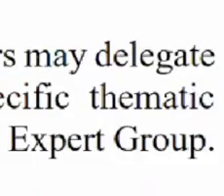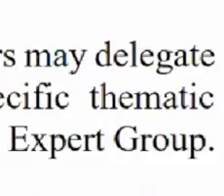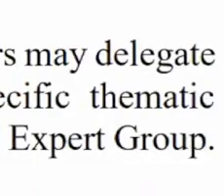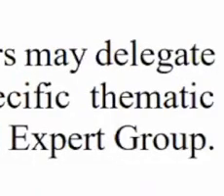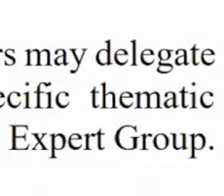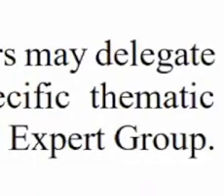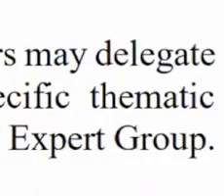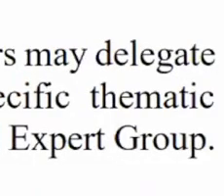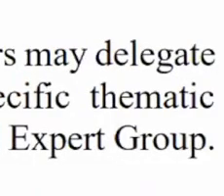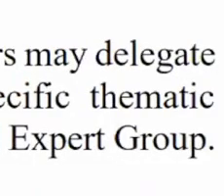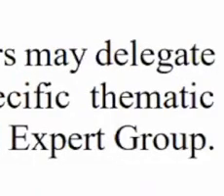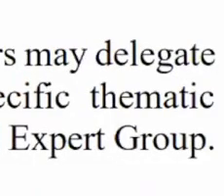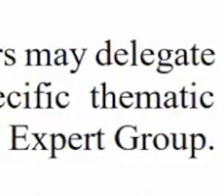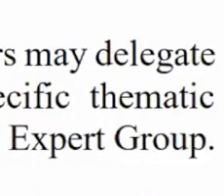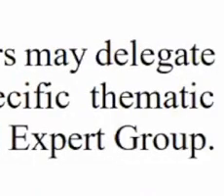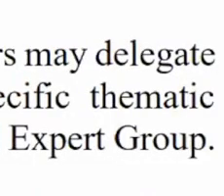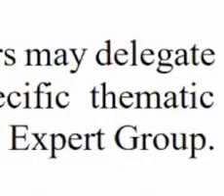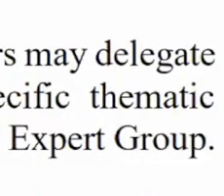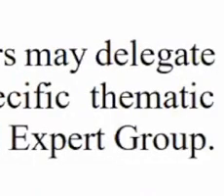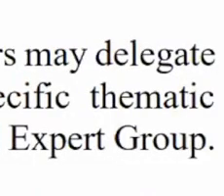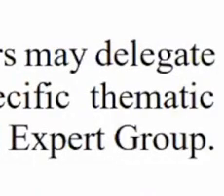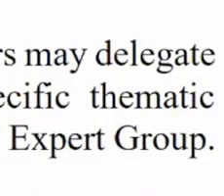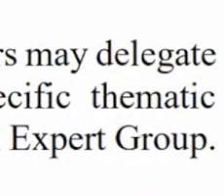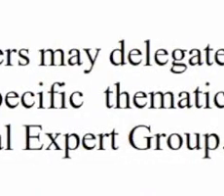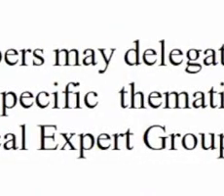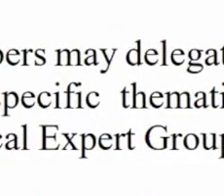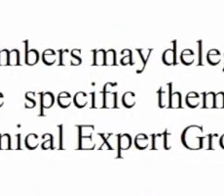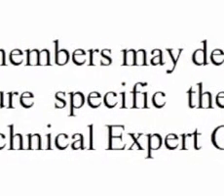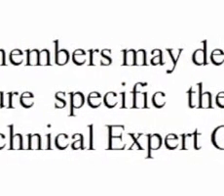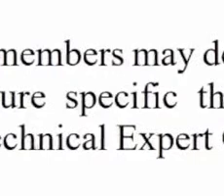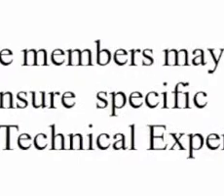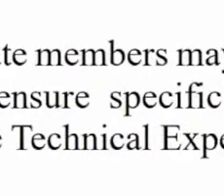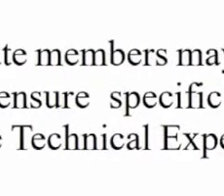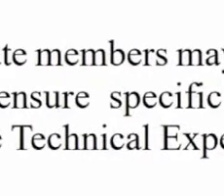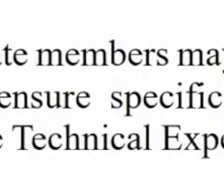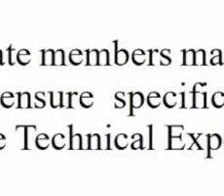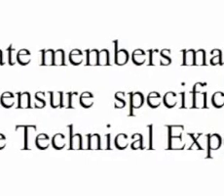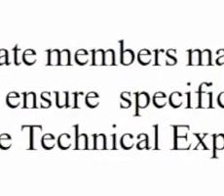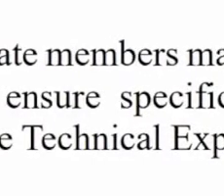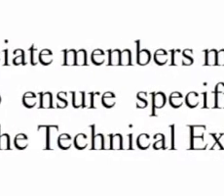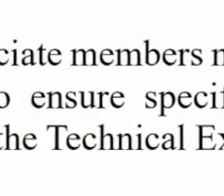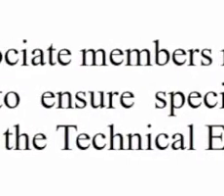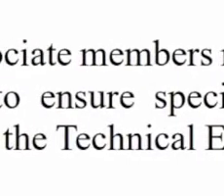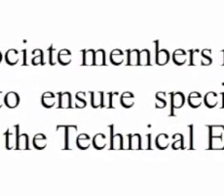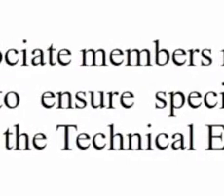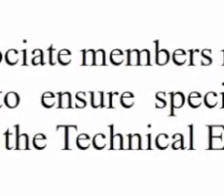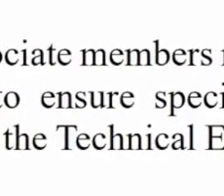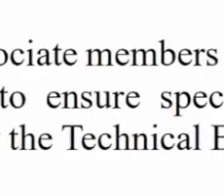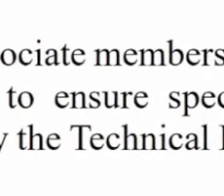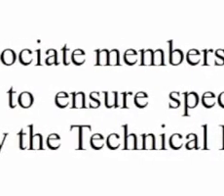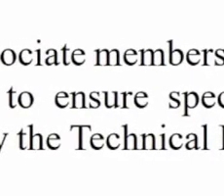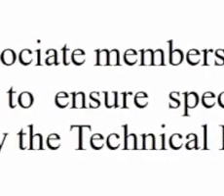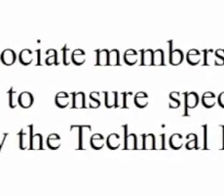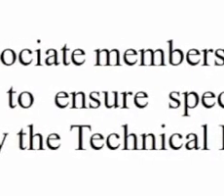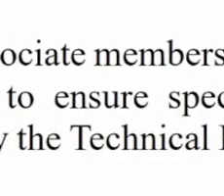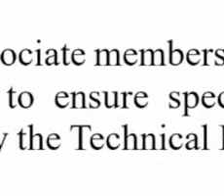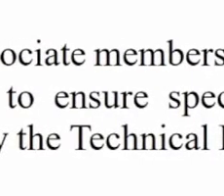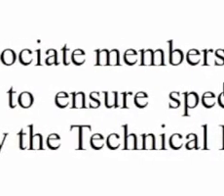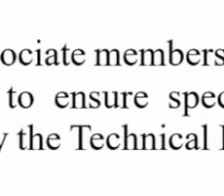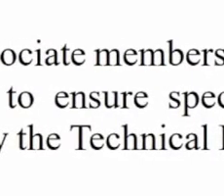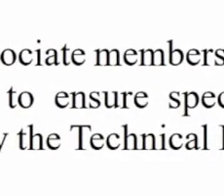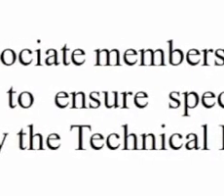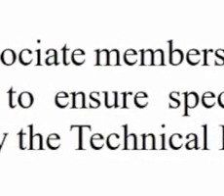support and assistance to the work of escap and also the division on the environment